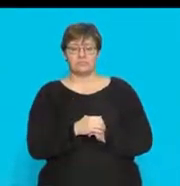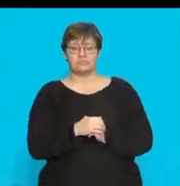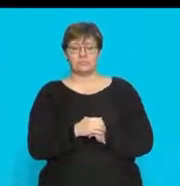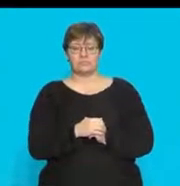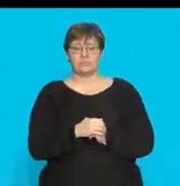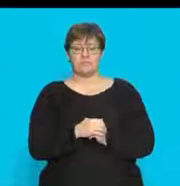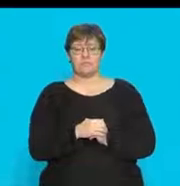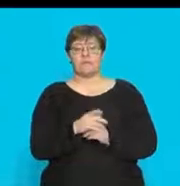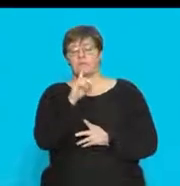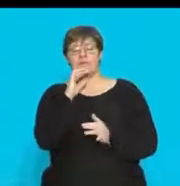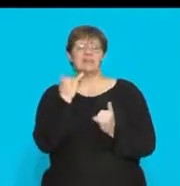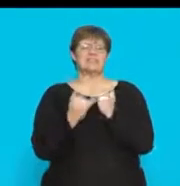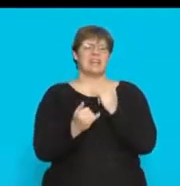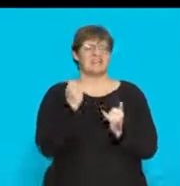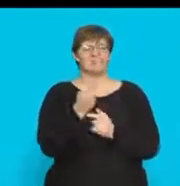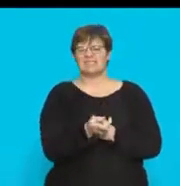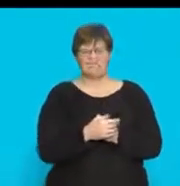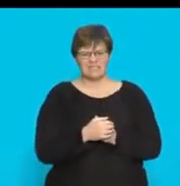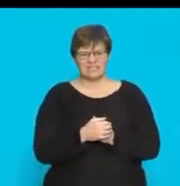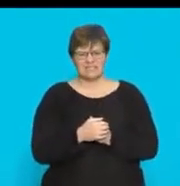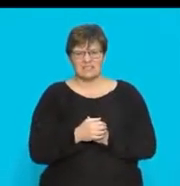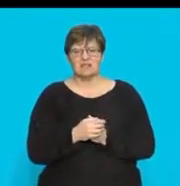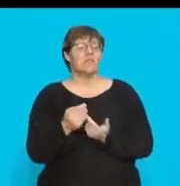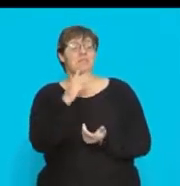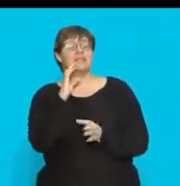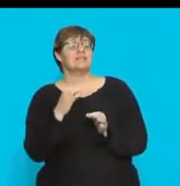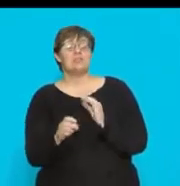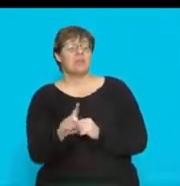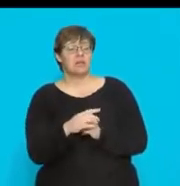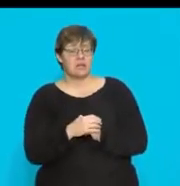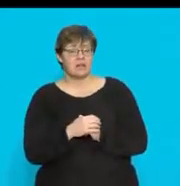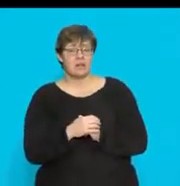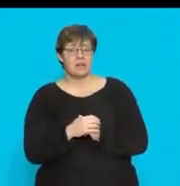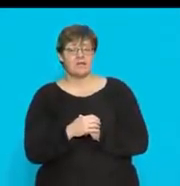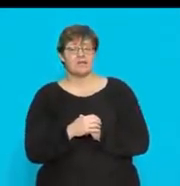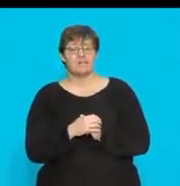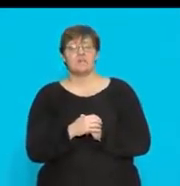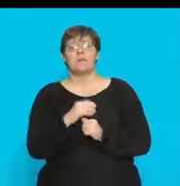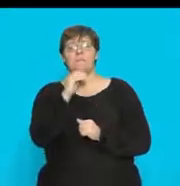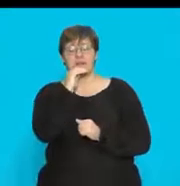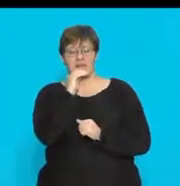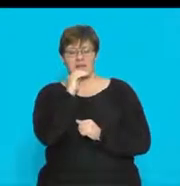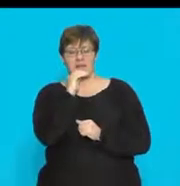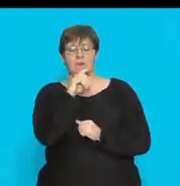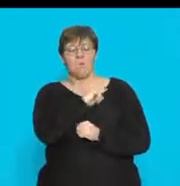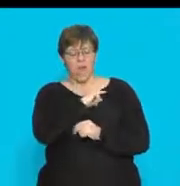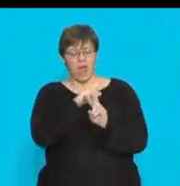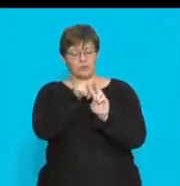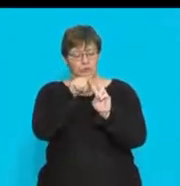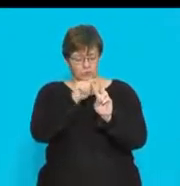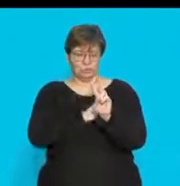talk about sex, what are we talking about? Quite simply, all right, is there is usually